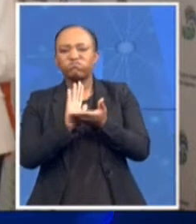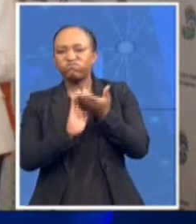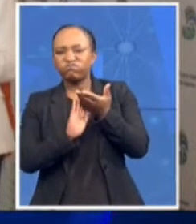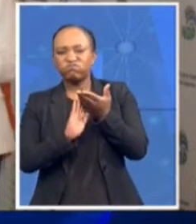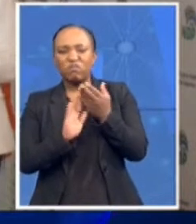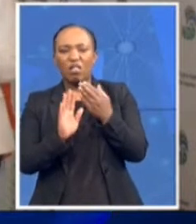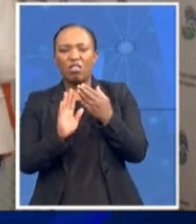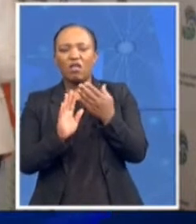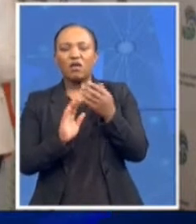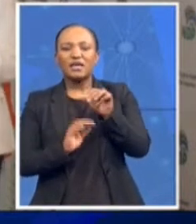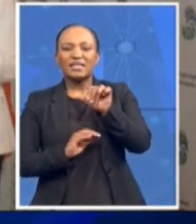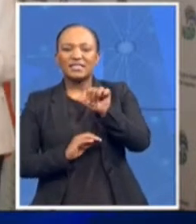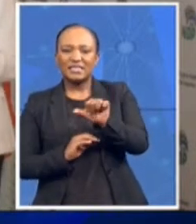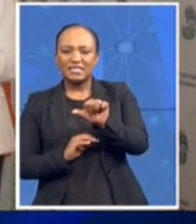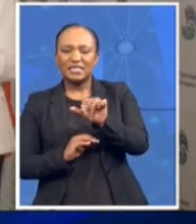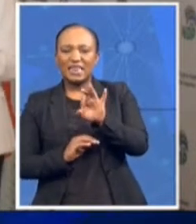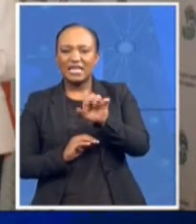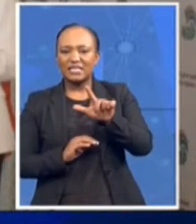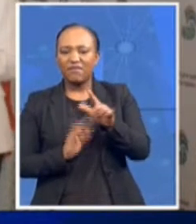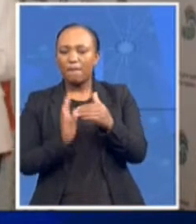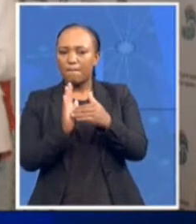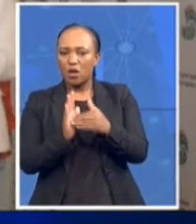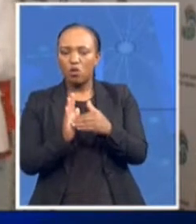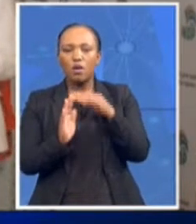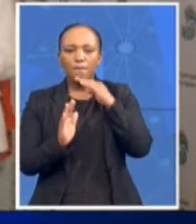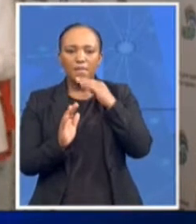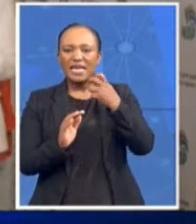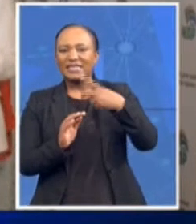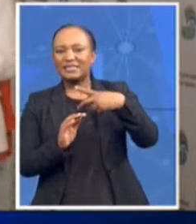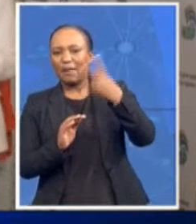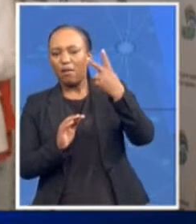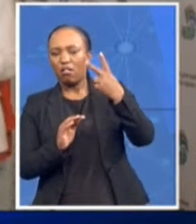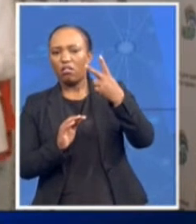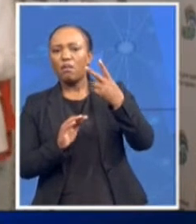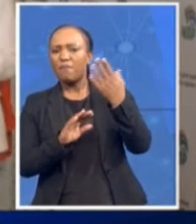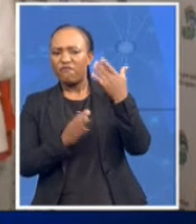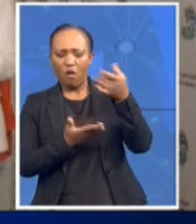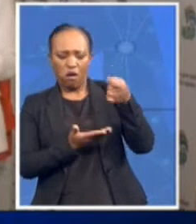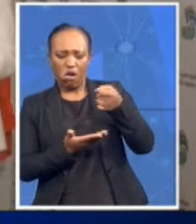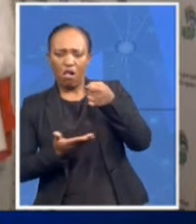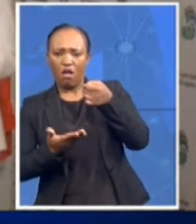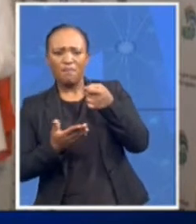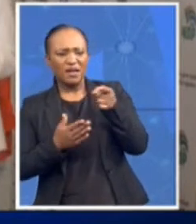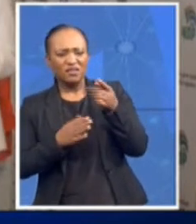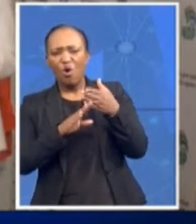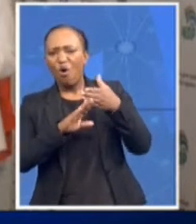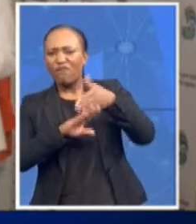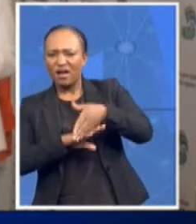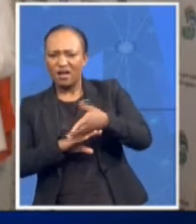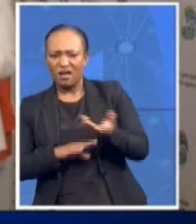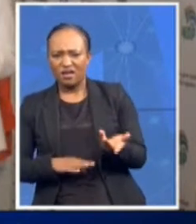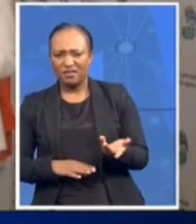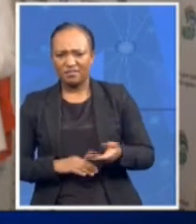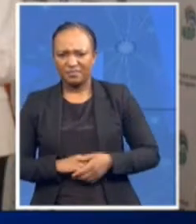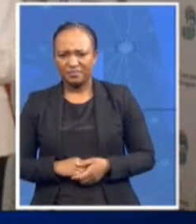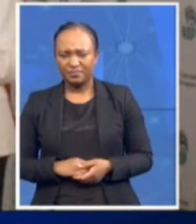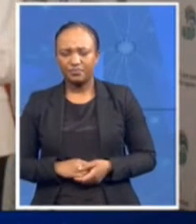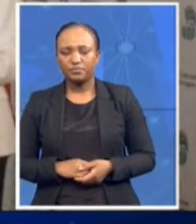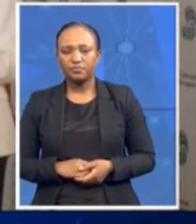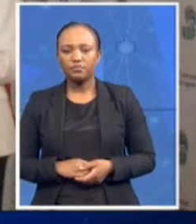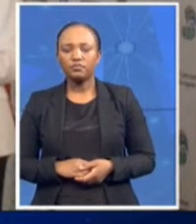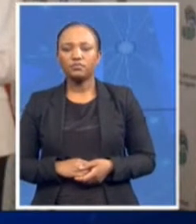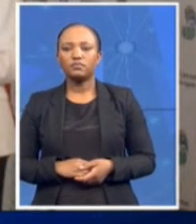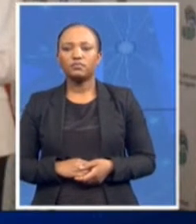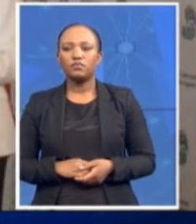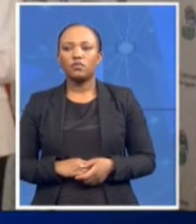which was more than double the allocated budget of their PESP. Failure to ensure that a system of internal control was